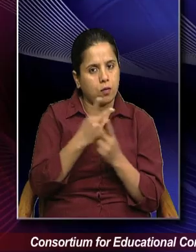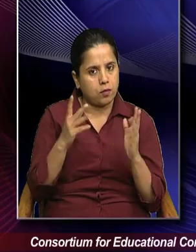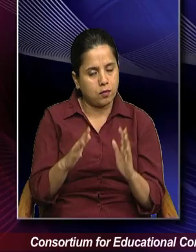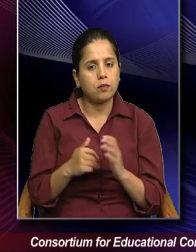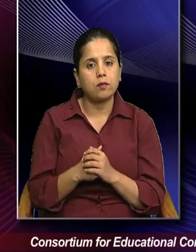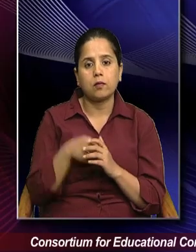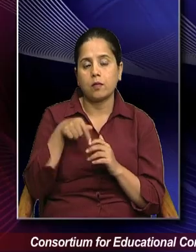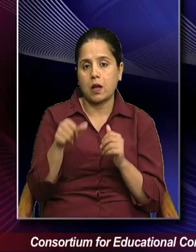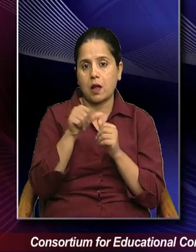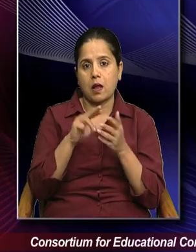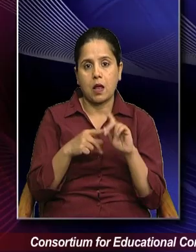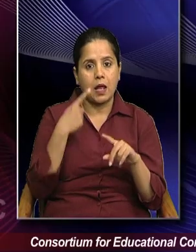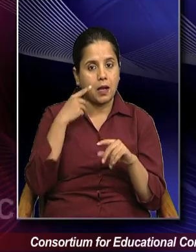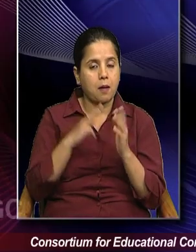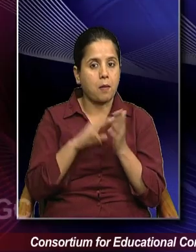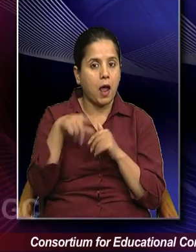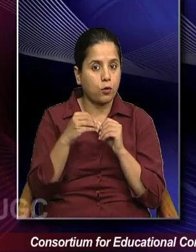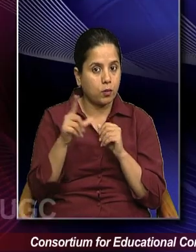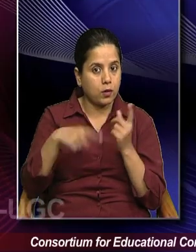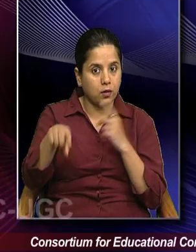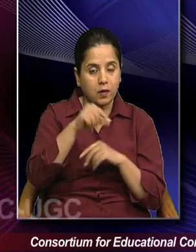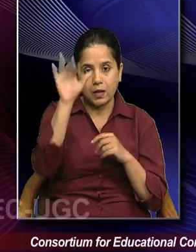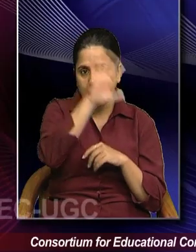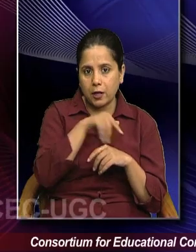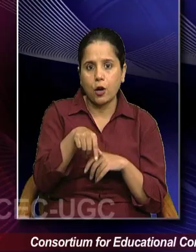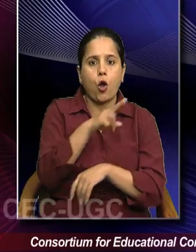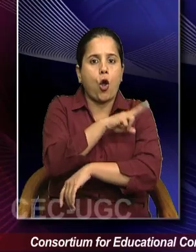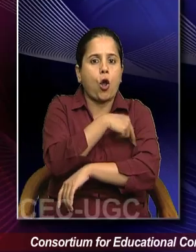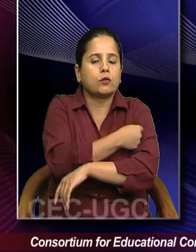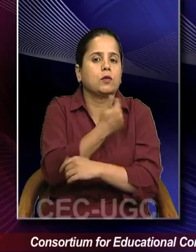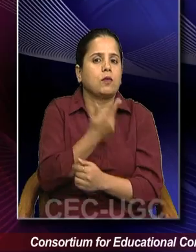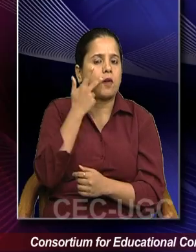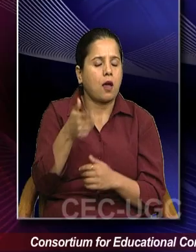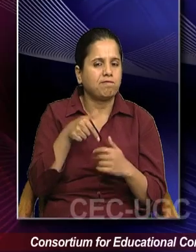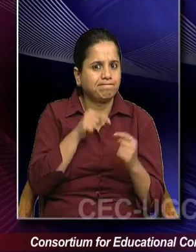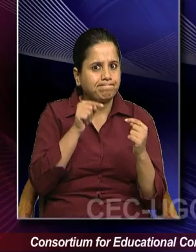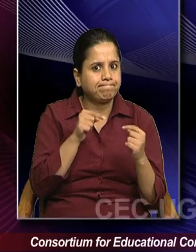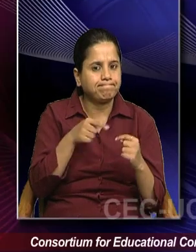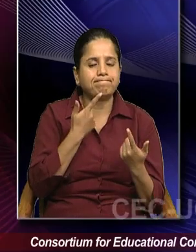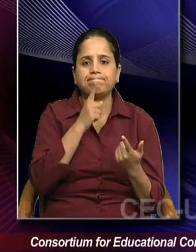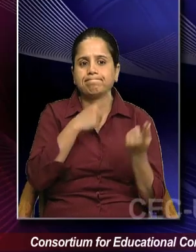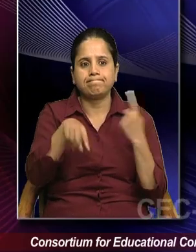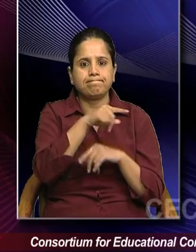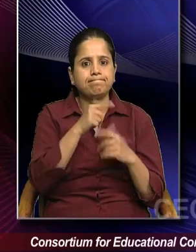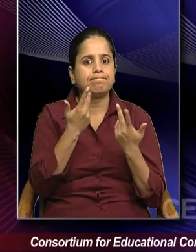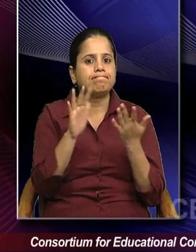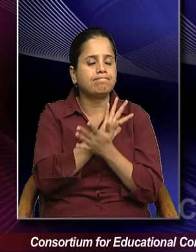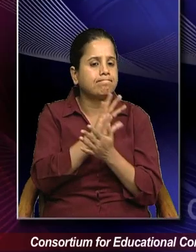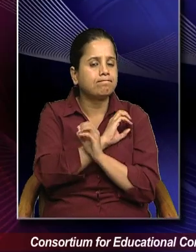So, antimicrobial resistance in India. India's hospitals are battling a silent, invisible